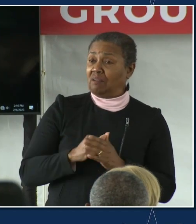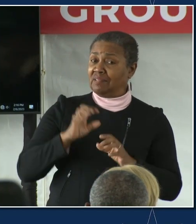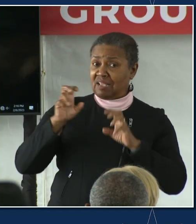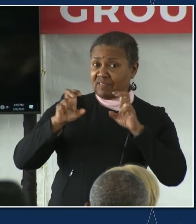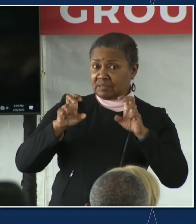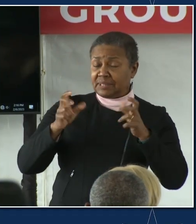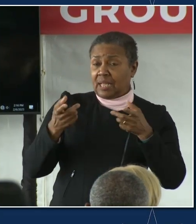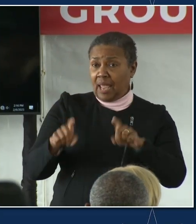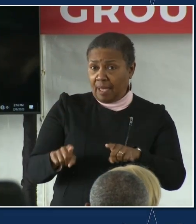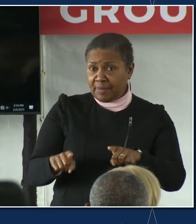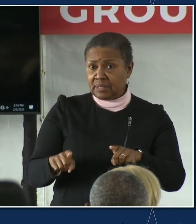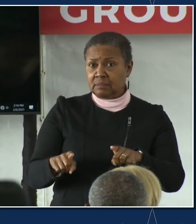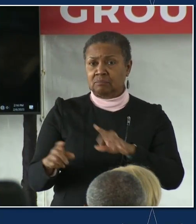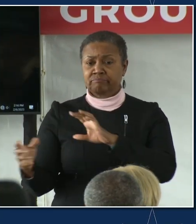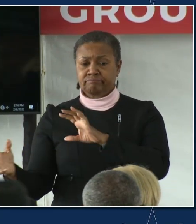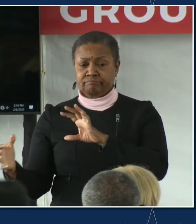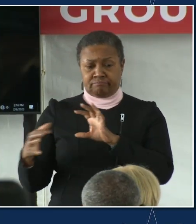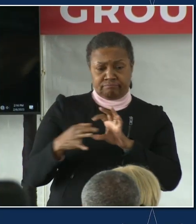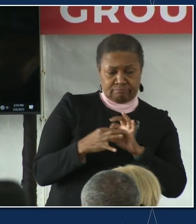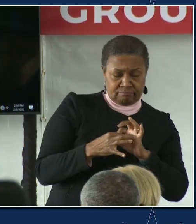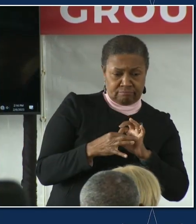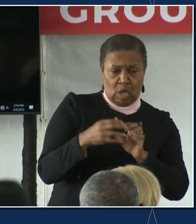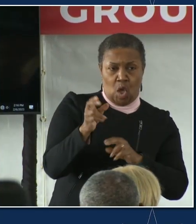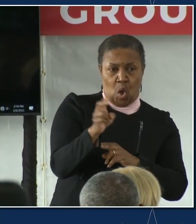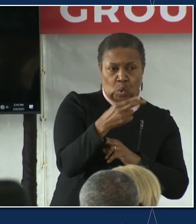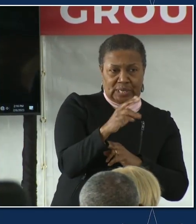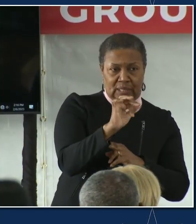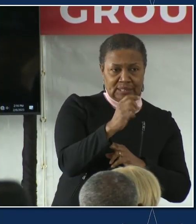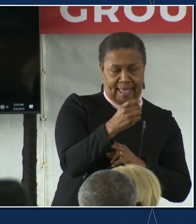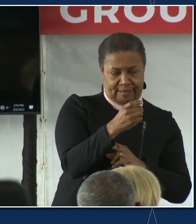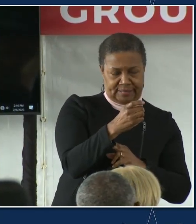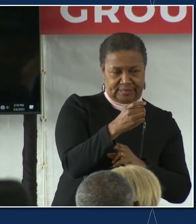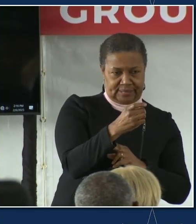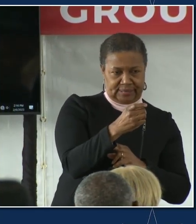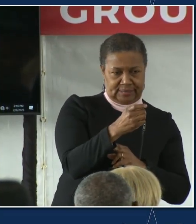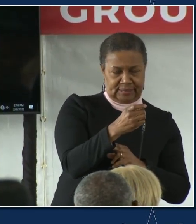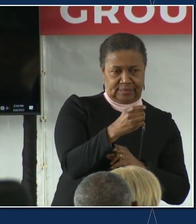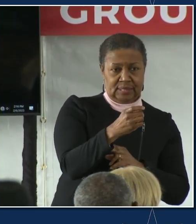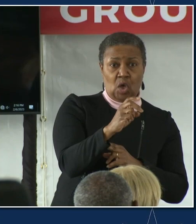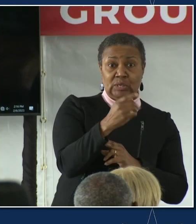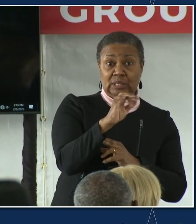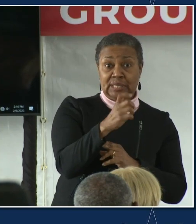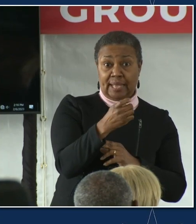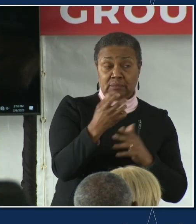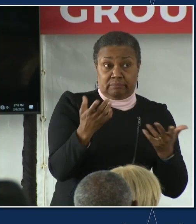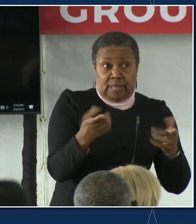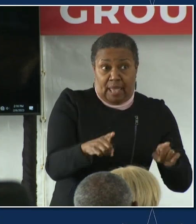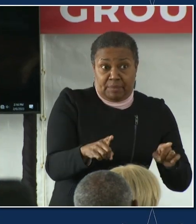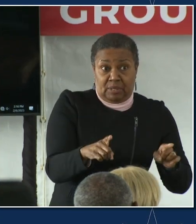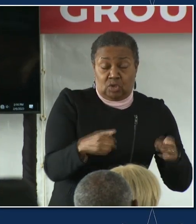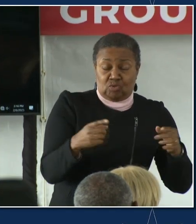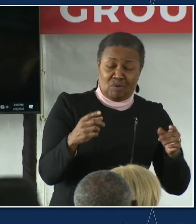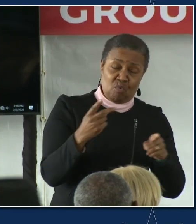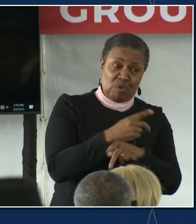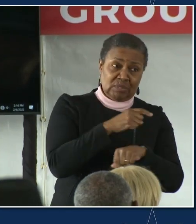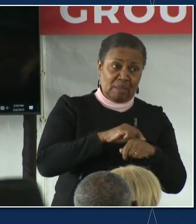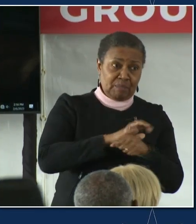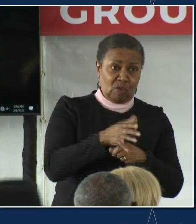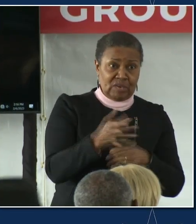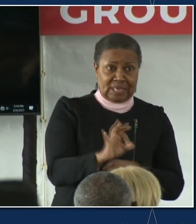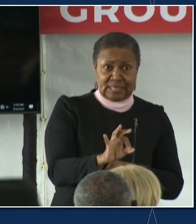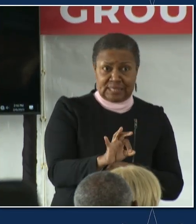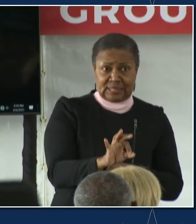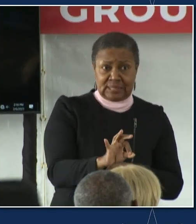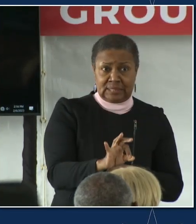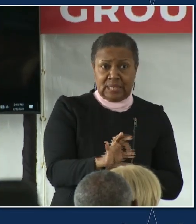investments that we made were tied to the hotel tax. Well, what happened to the hotel tax during the height of the pandemic?